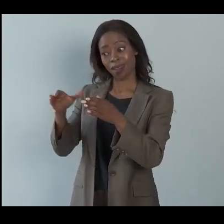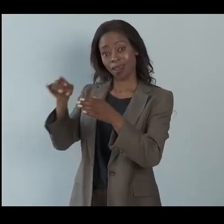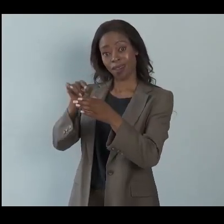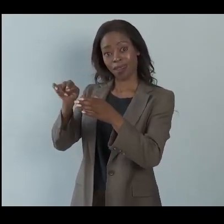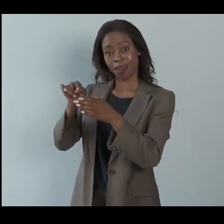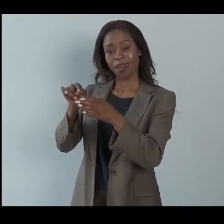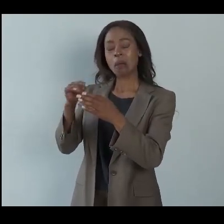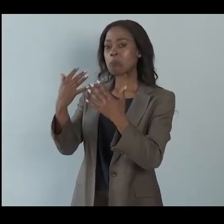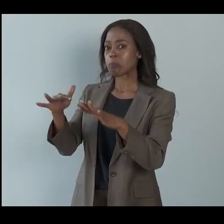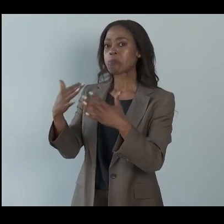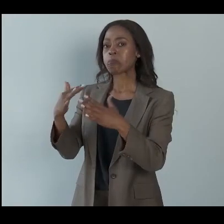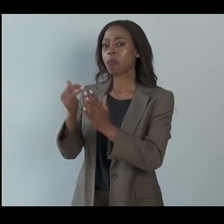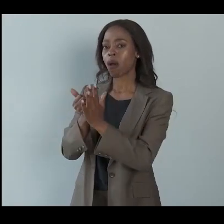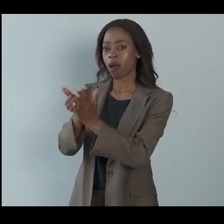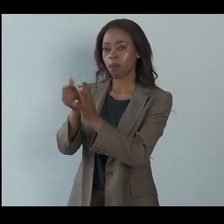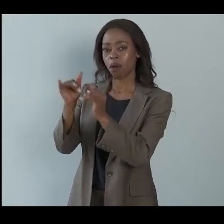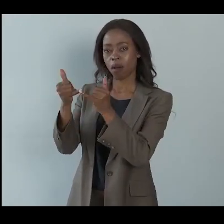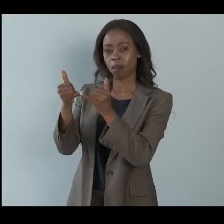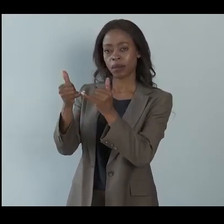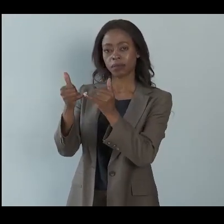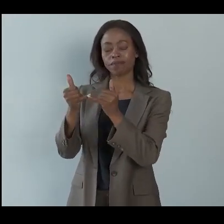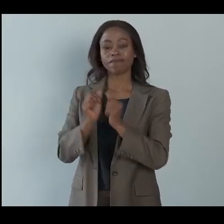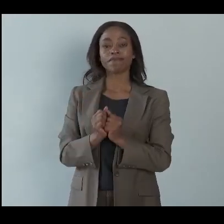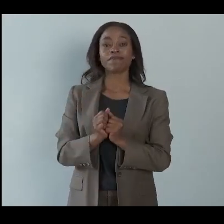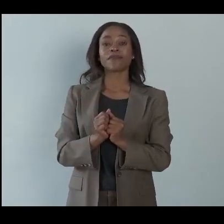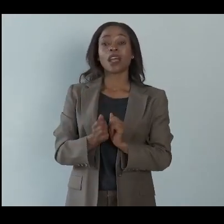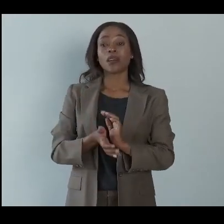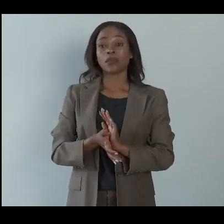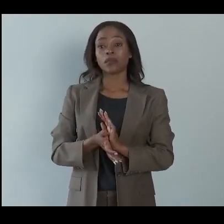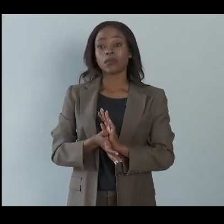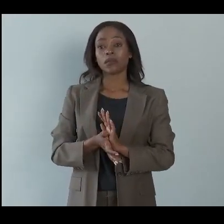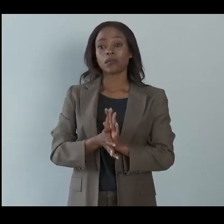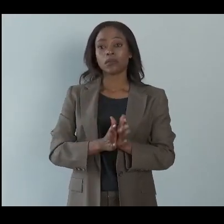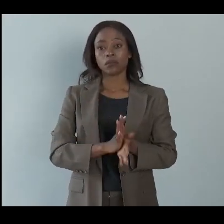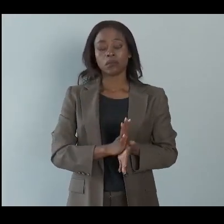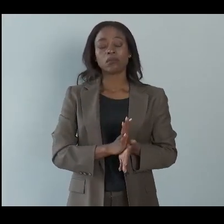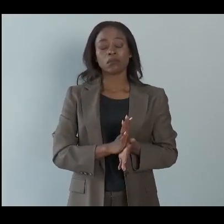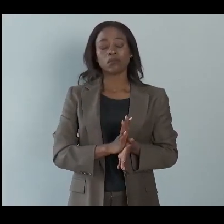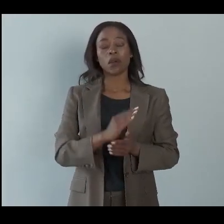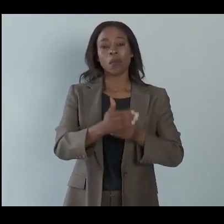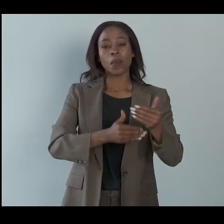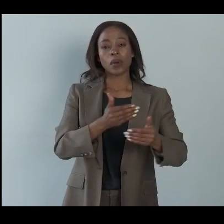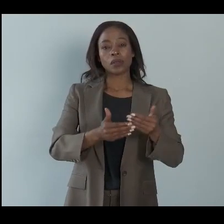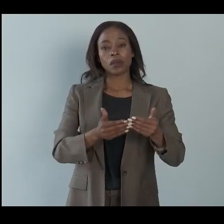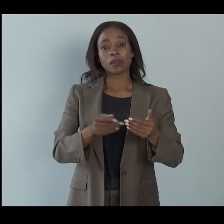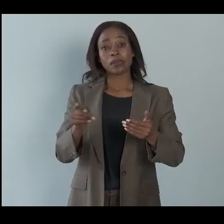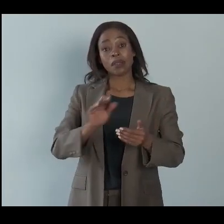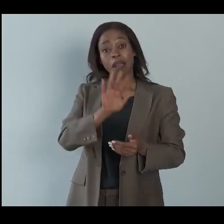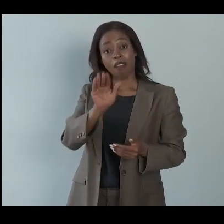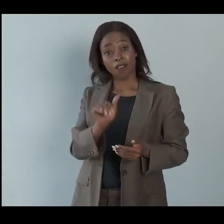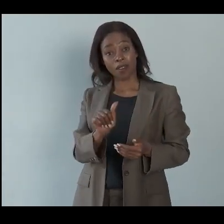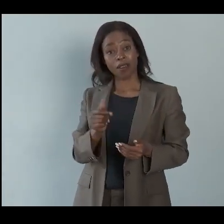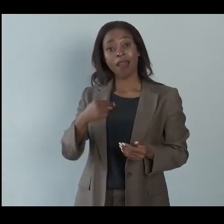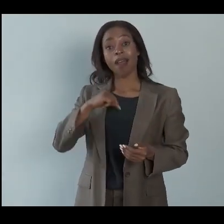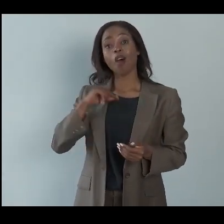management contract on the continent, and we expanded our infrastructure business. Our rolling 12-month pipeline is up 60%,